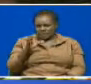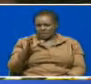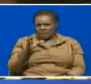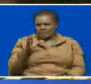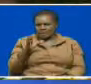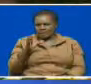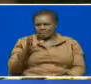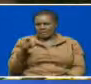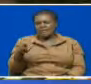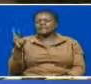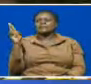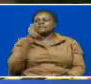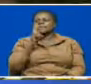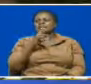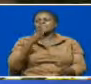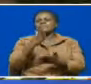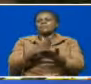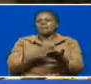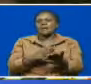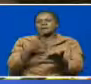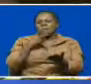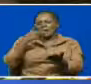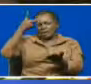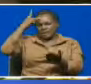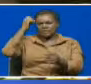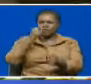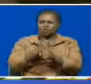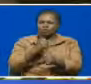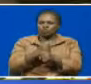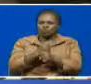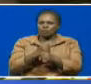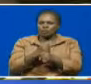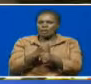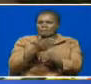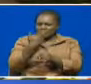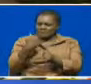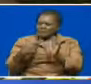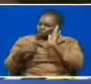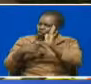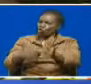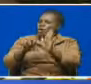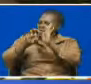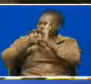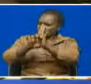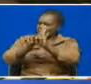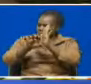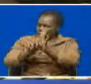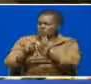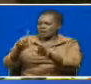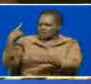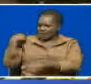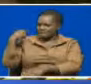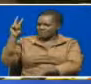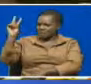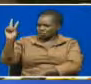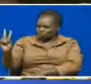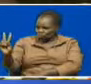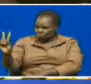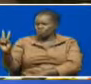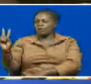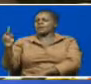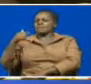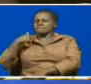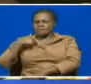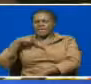And that is the dangerous part that we parents are doing. Yes. We should set an example. Secondly, yes. I